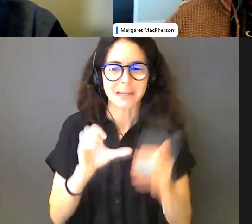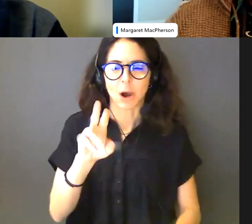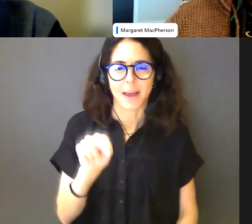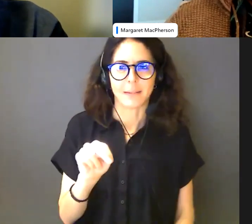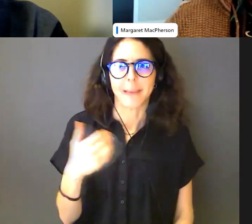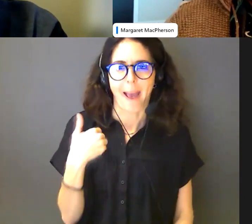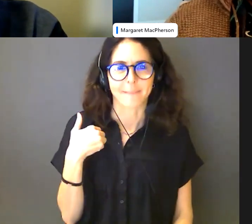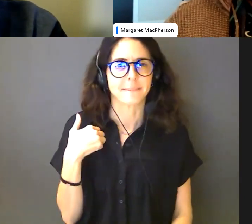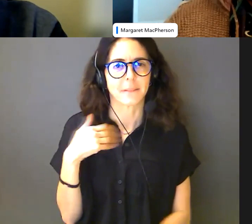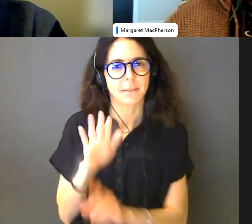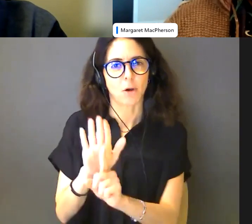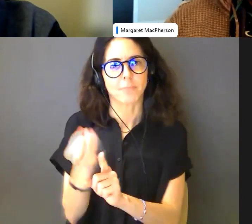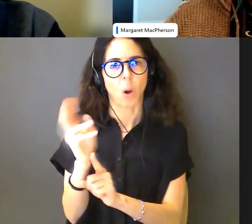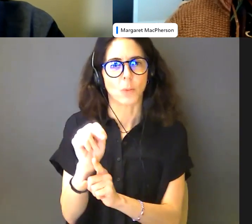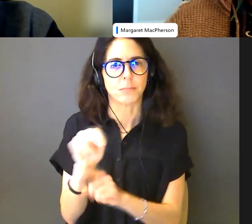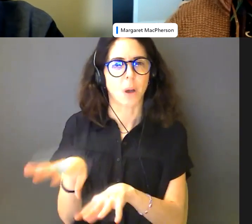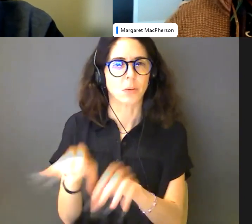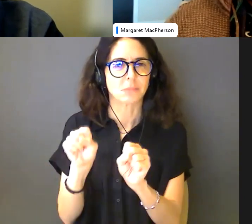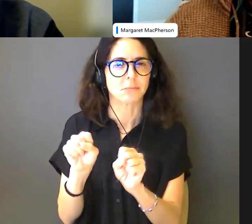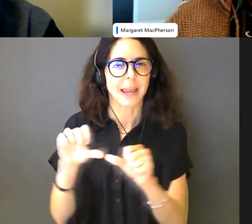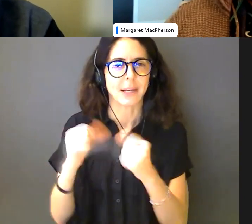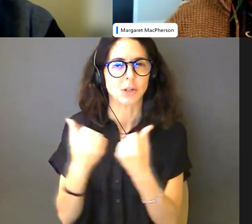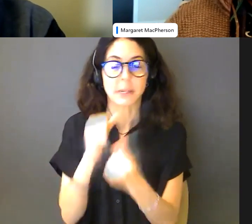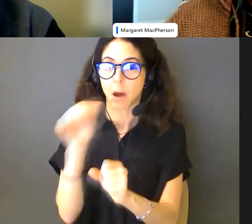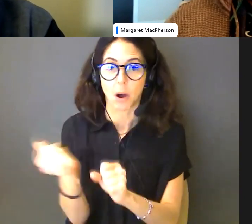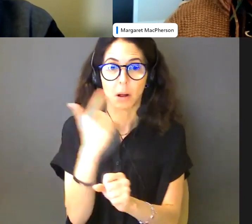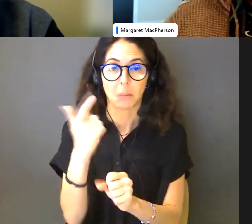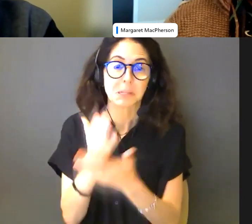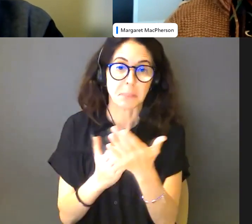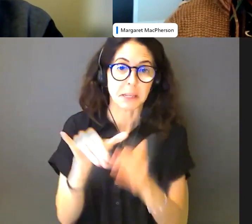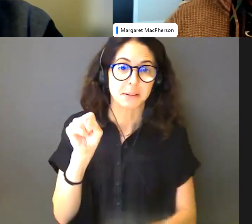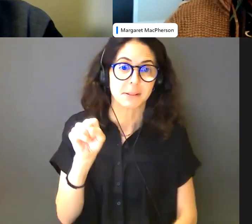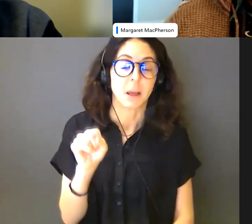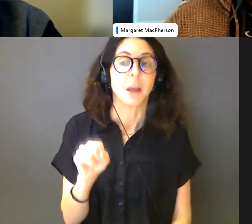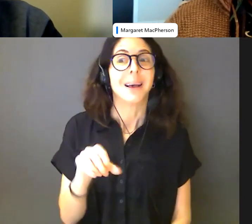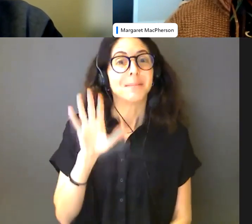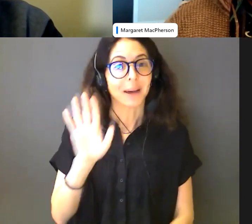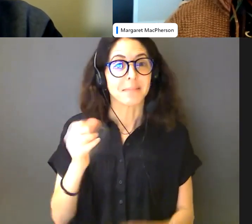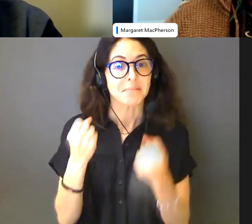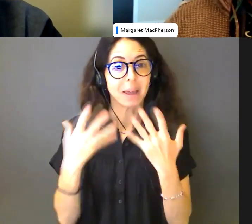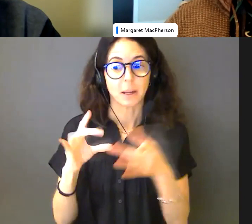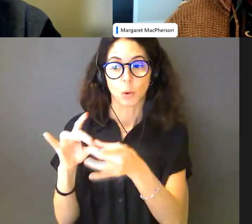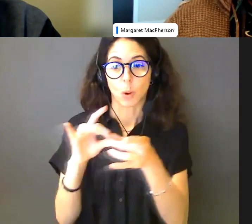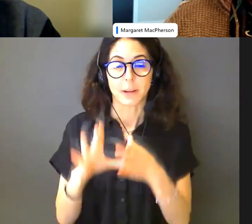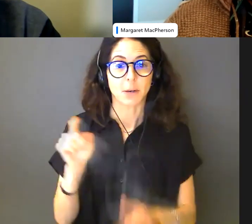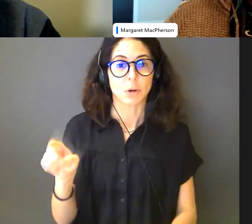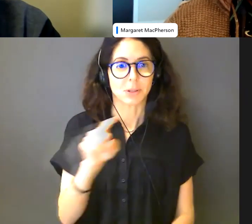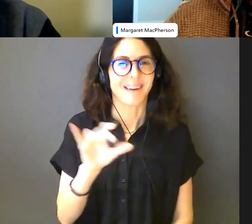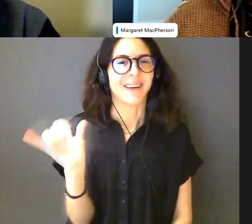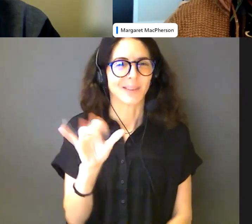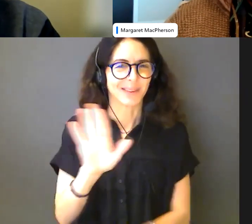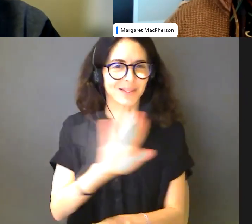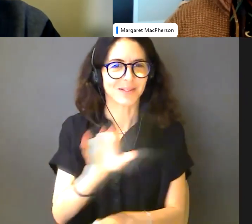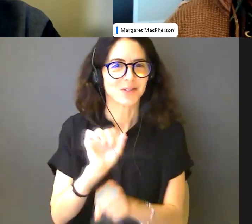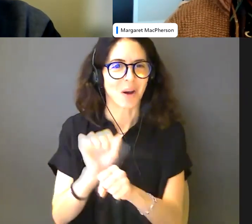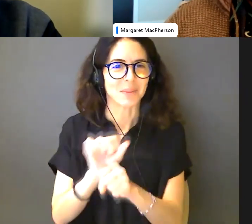a host agency. Most of them do now, not all of them. But many of the coordinators that's part of their job in